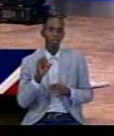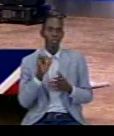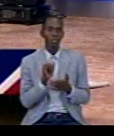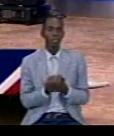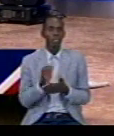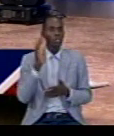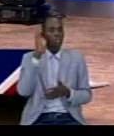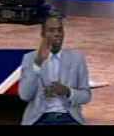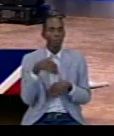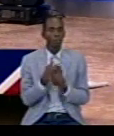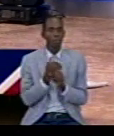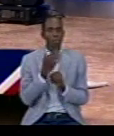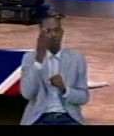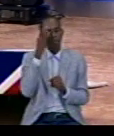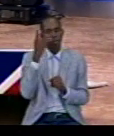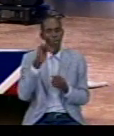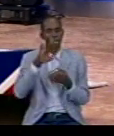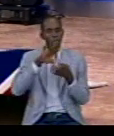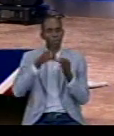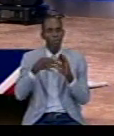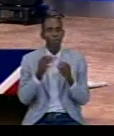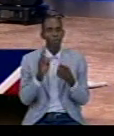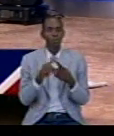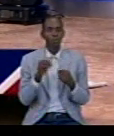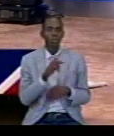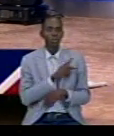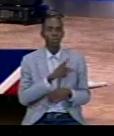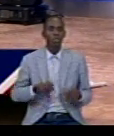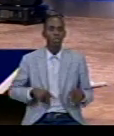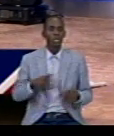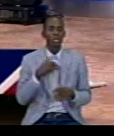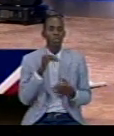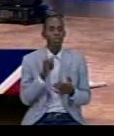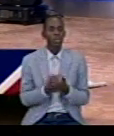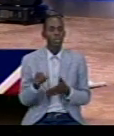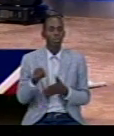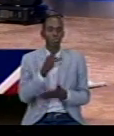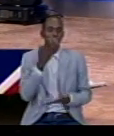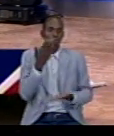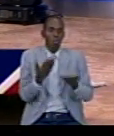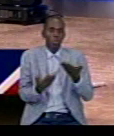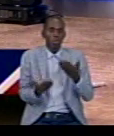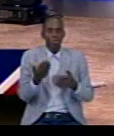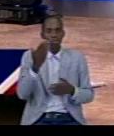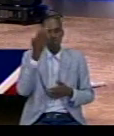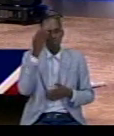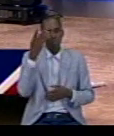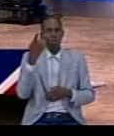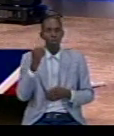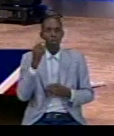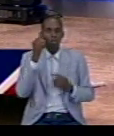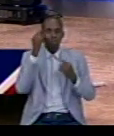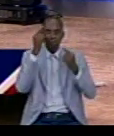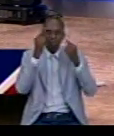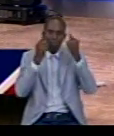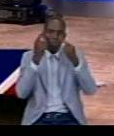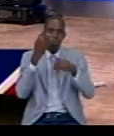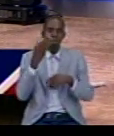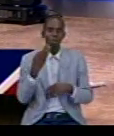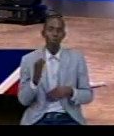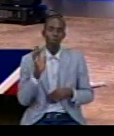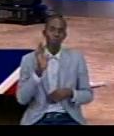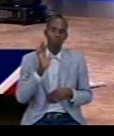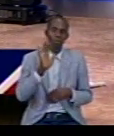make known the interpretation to the king, that thou mightest know the